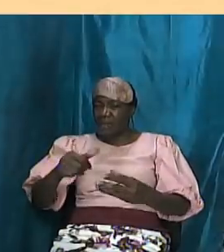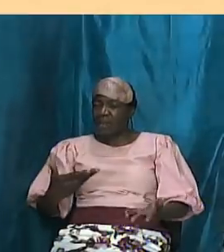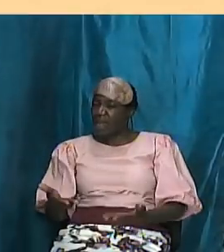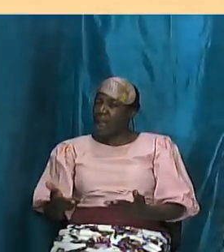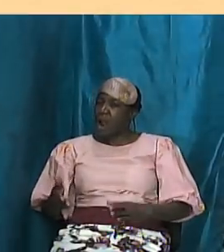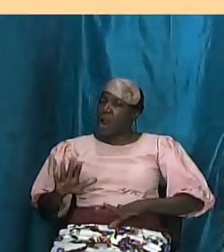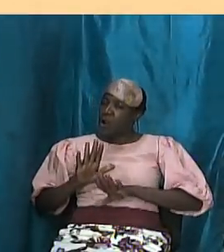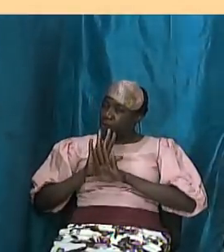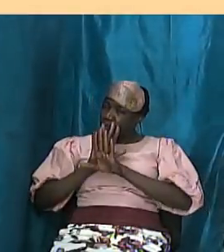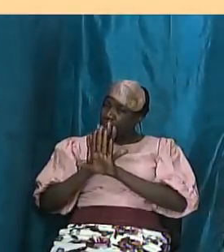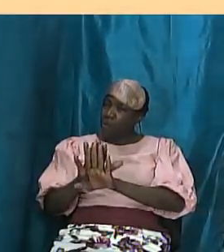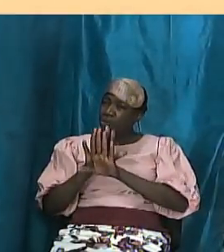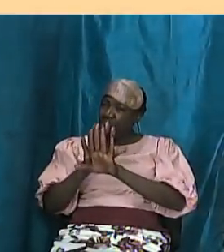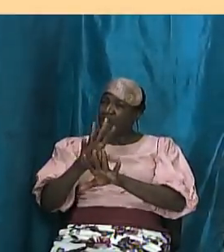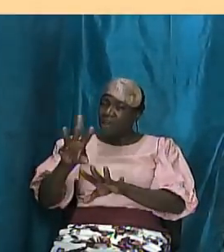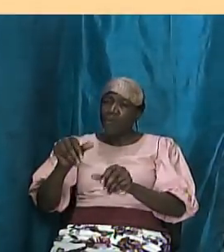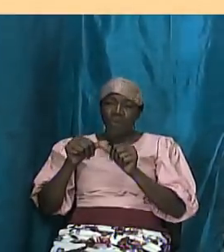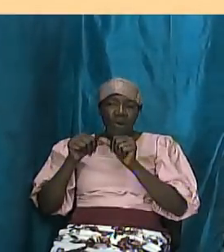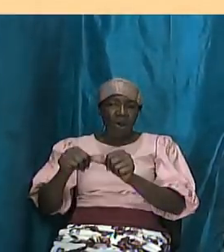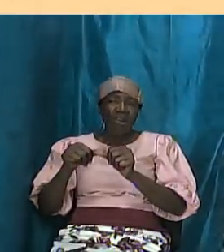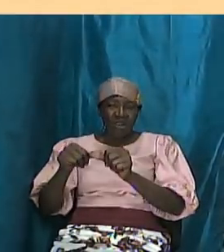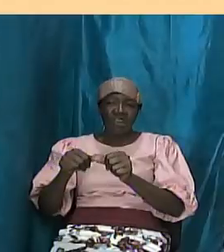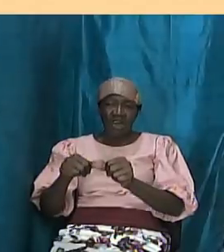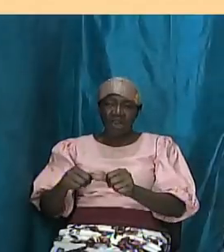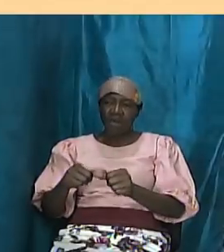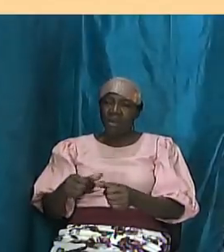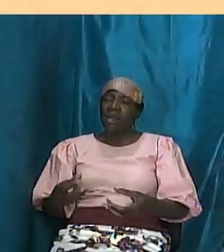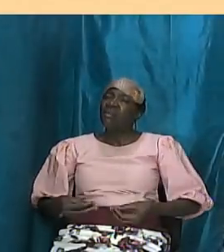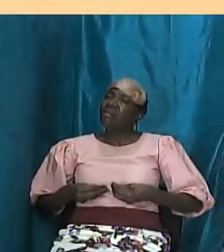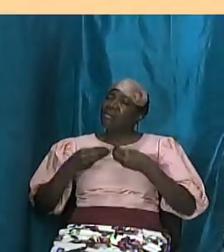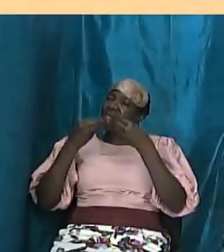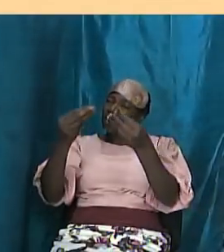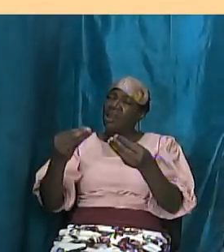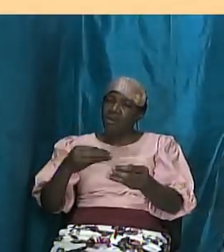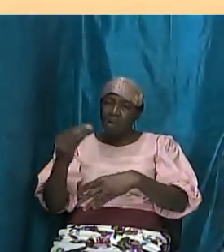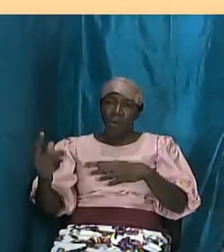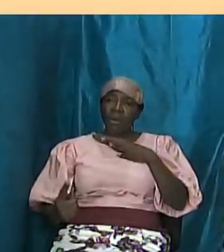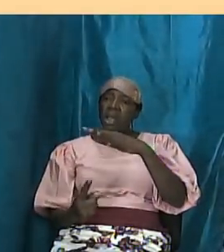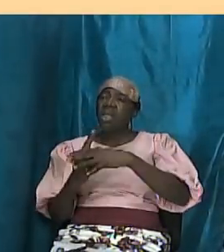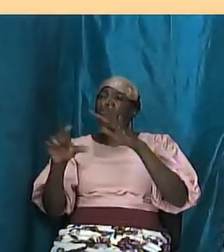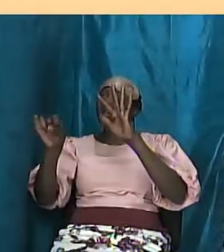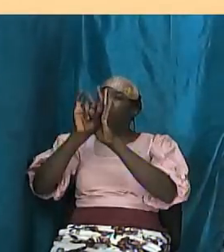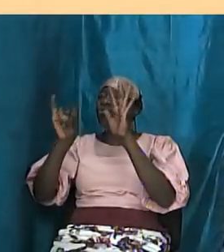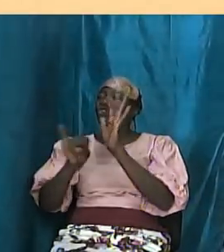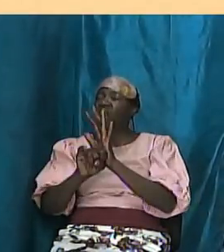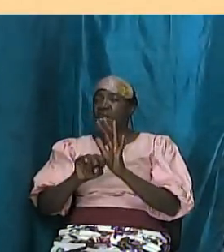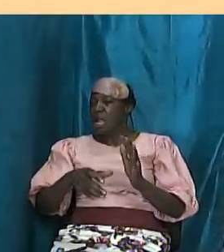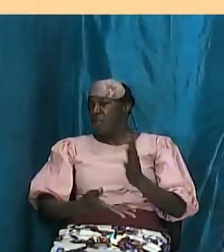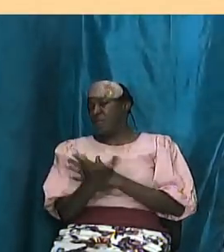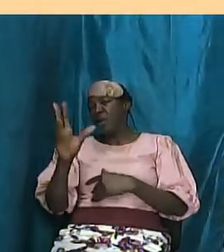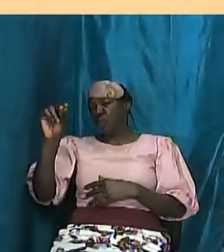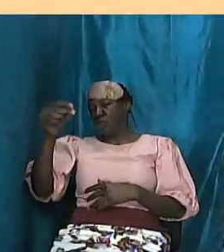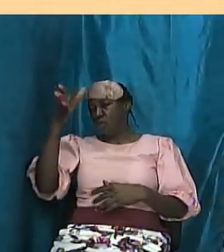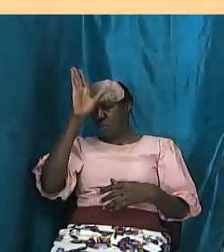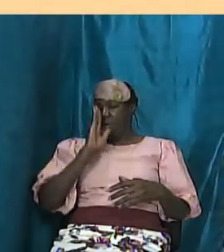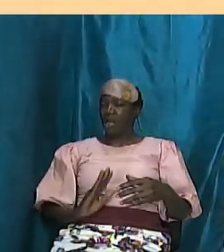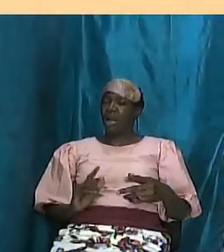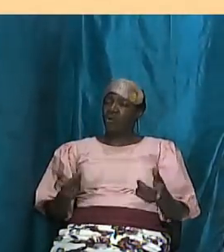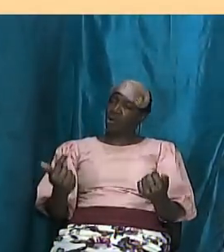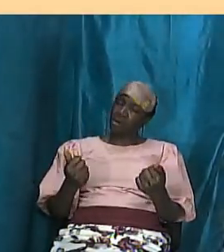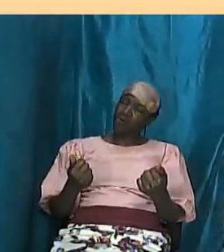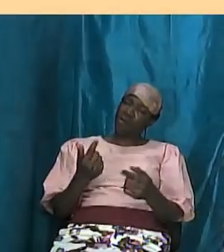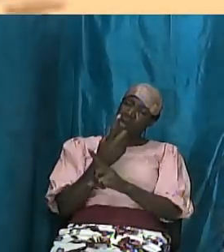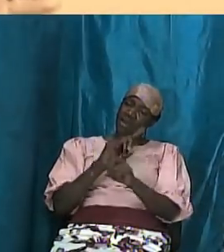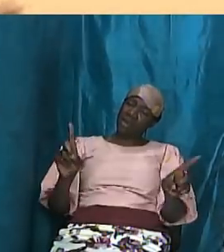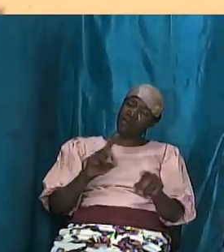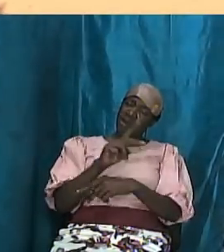them to continue to feed these things about evolution, and that there is no God, and that we came from a certain place, and